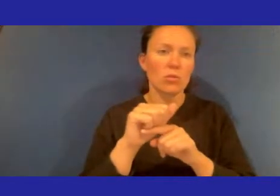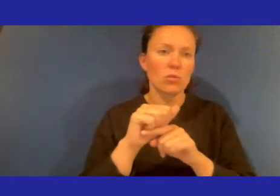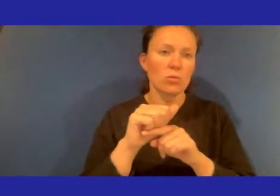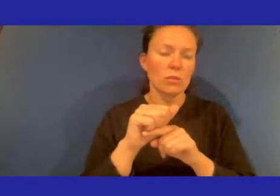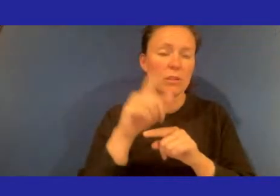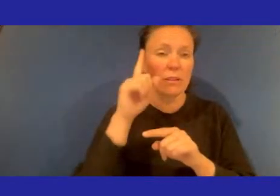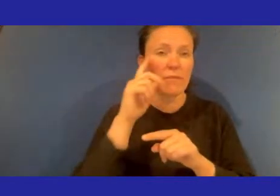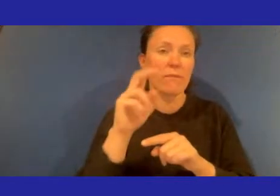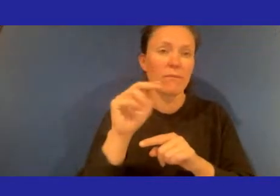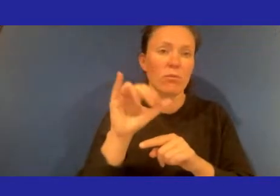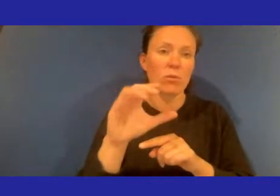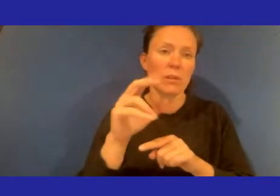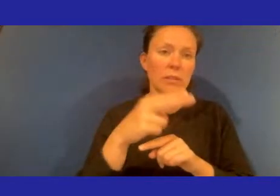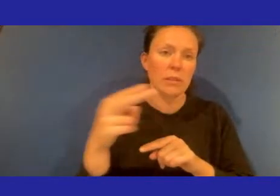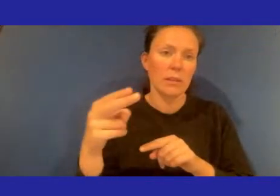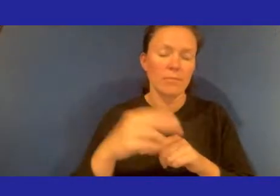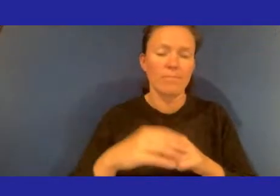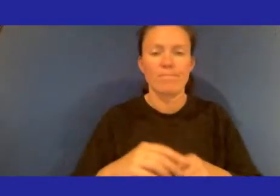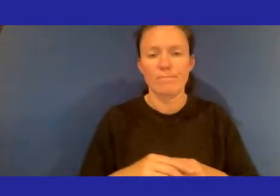Health and Hospitals.